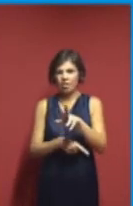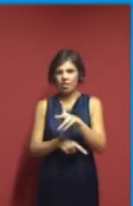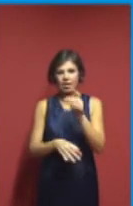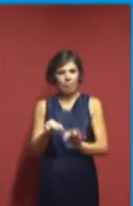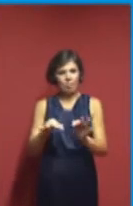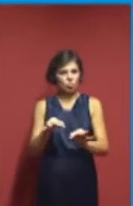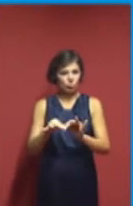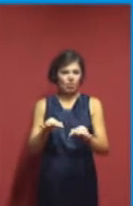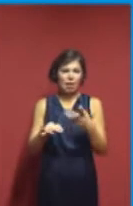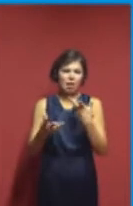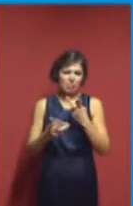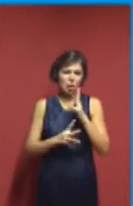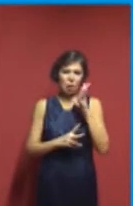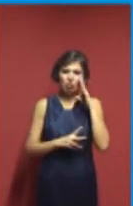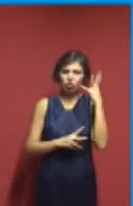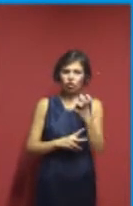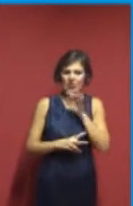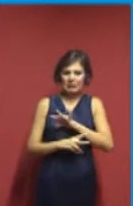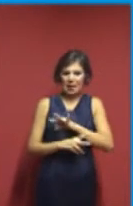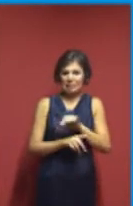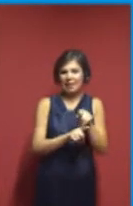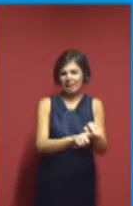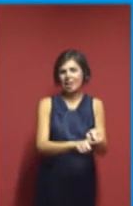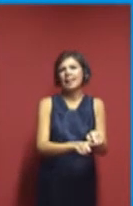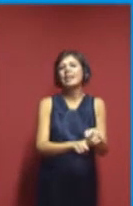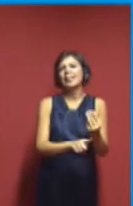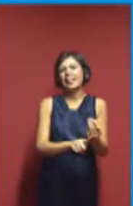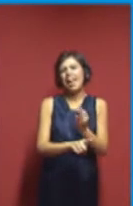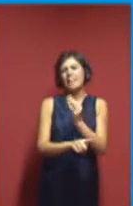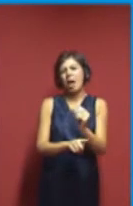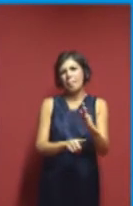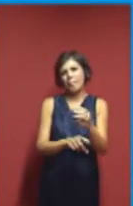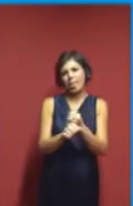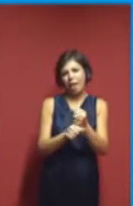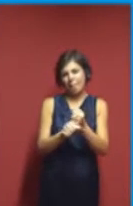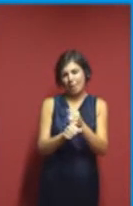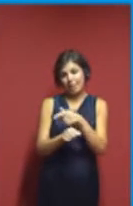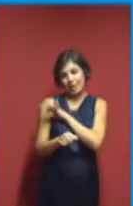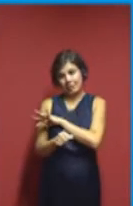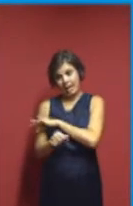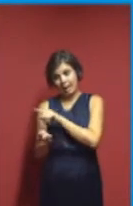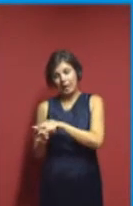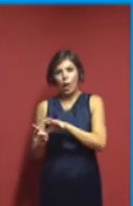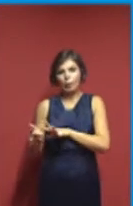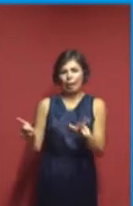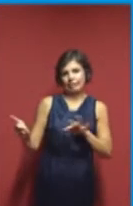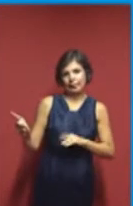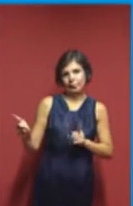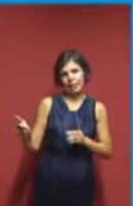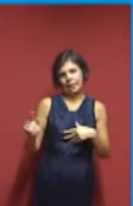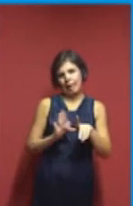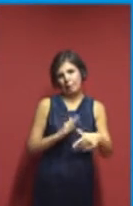go. That's a Fab Lab that was at an exhibition in Amsterdam. Fab Labs are kind